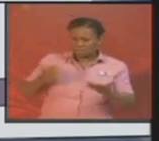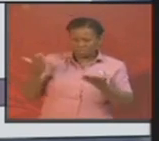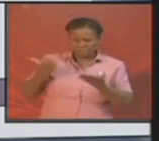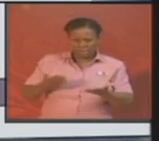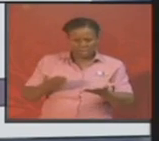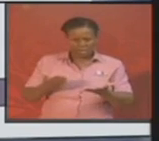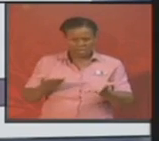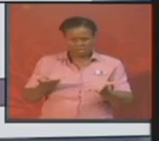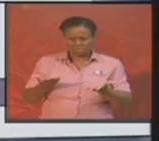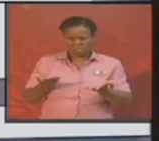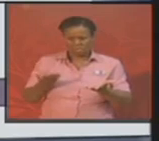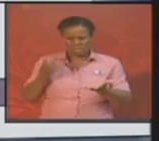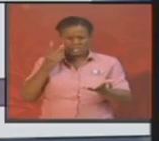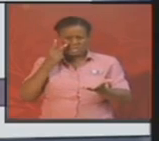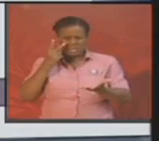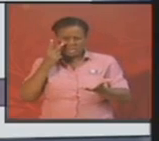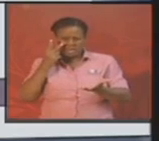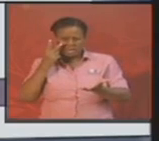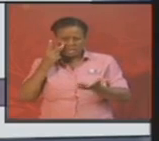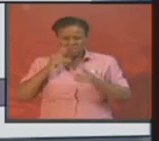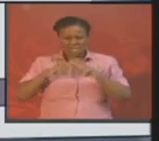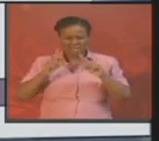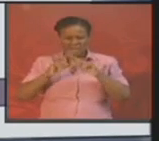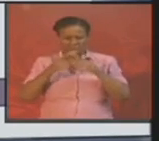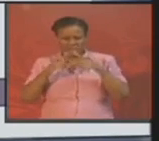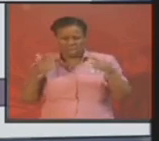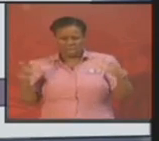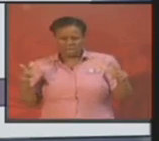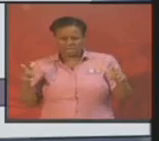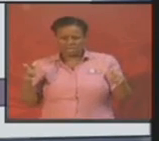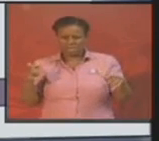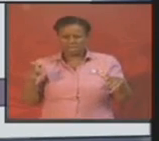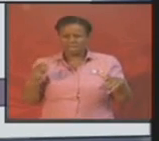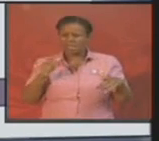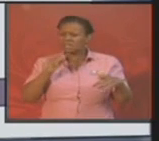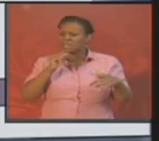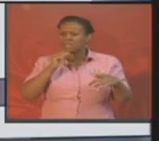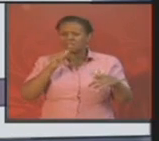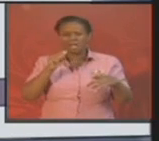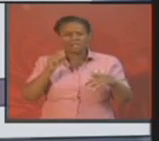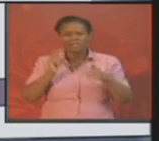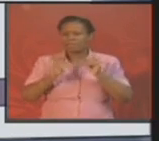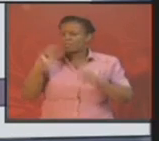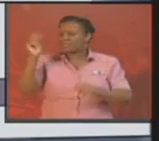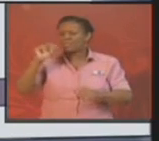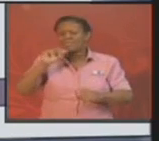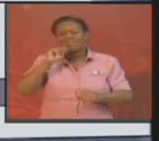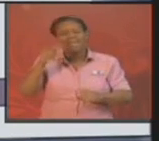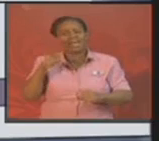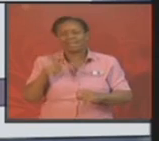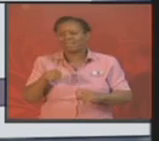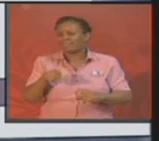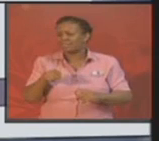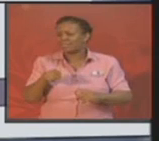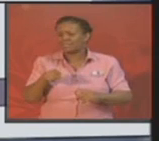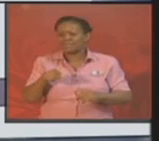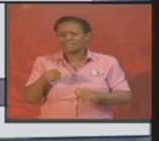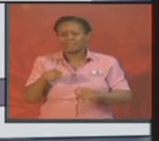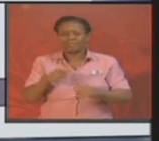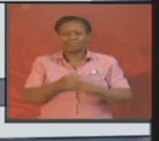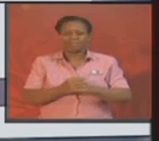may have a foreign language that was not meant for Trinidad and Tobago because it doesn't